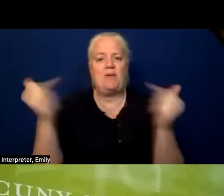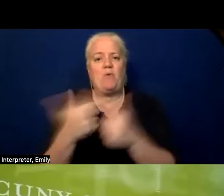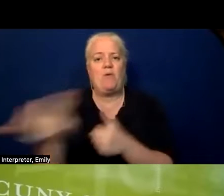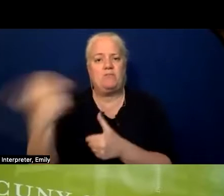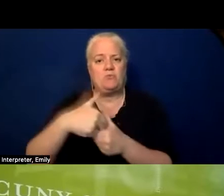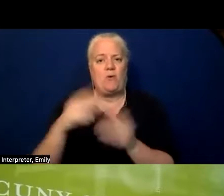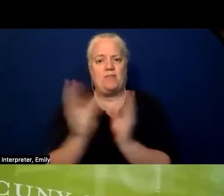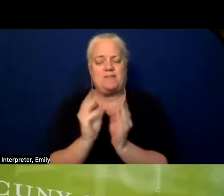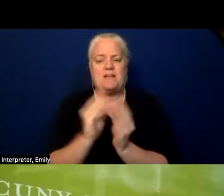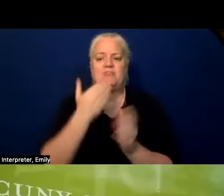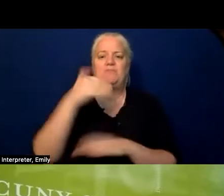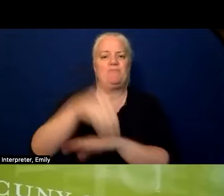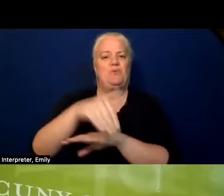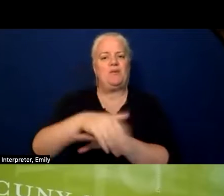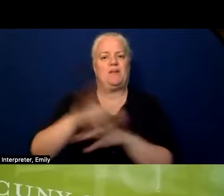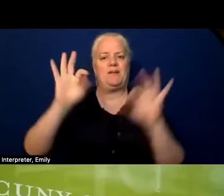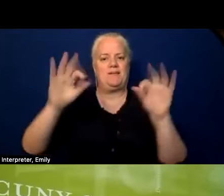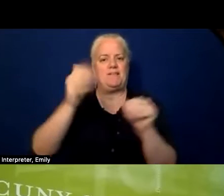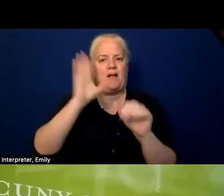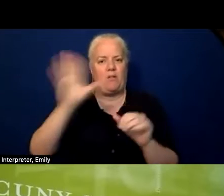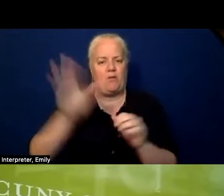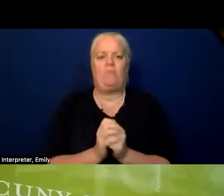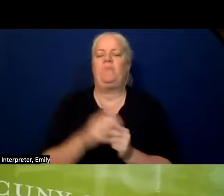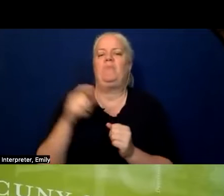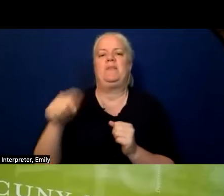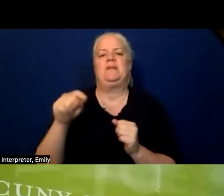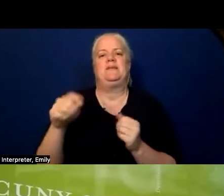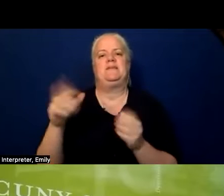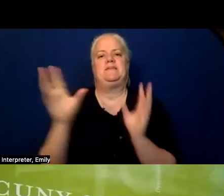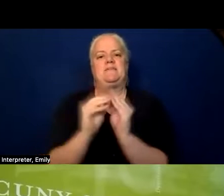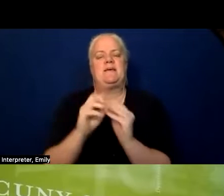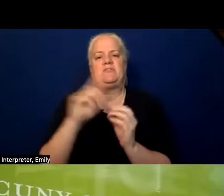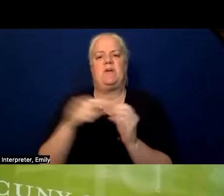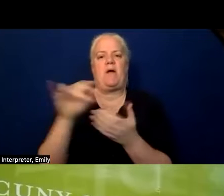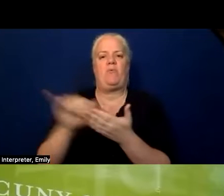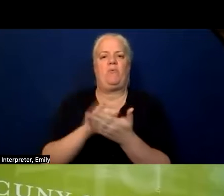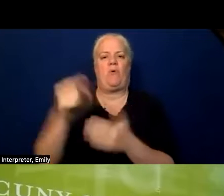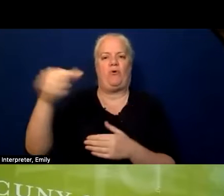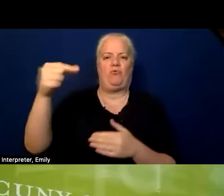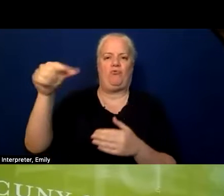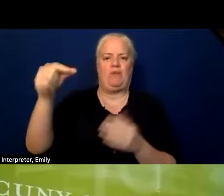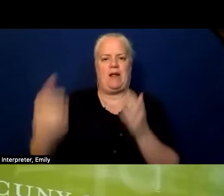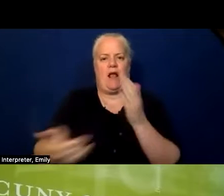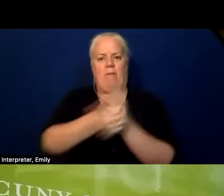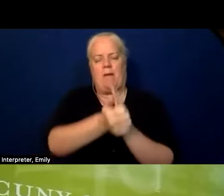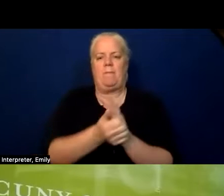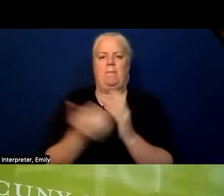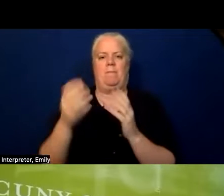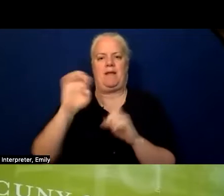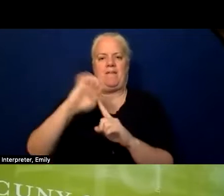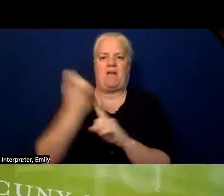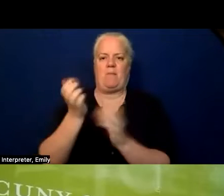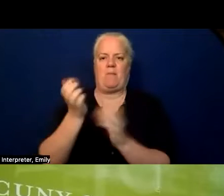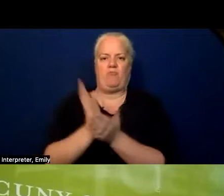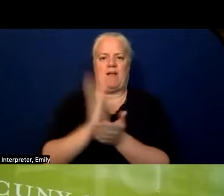session on New York's Environmental Rights Amendment, or often referred to as New York's Green Amendment for communities. Just a couple